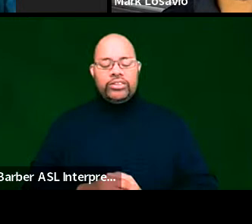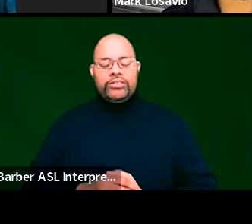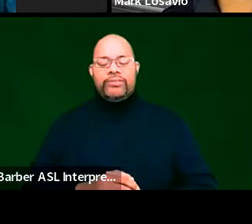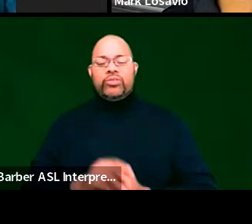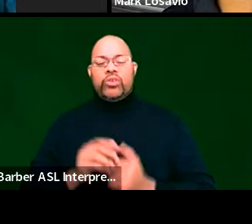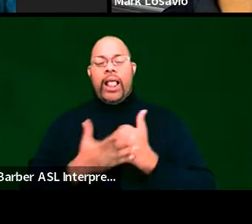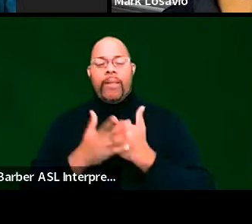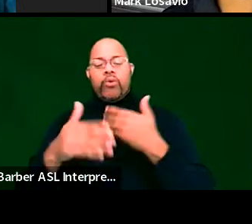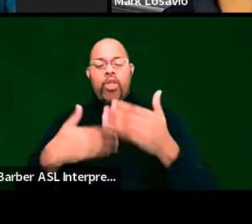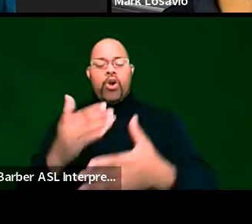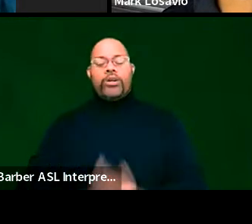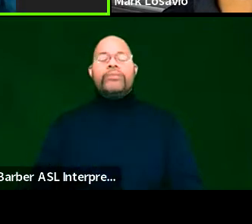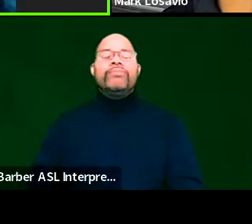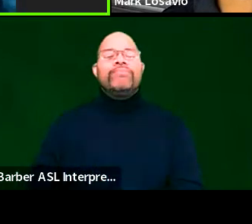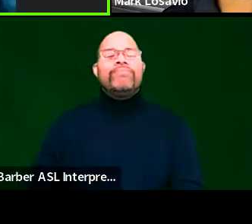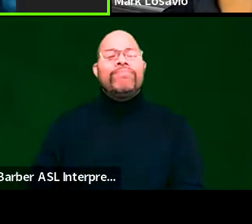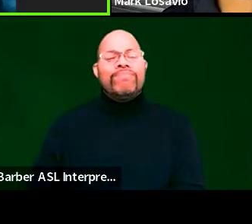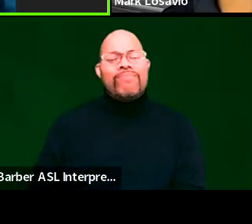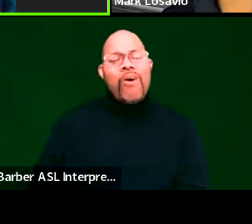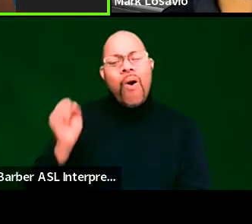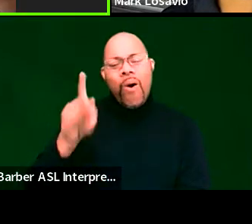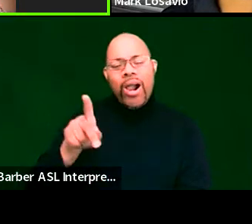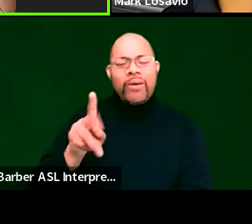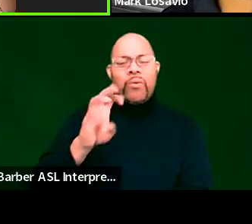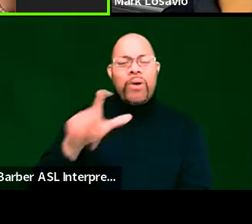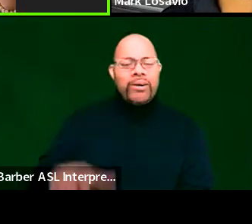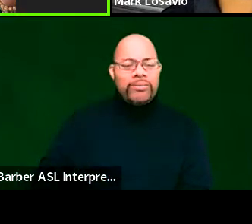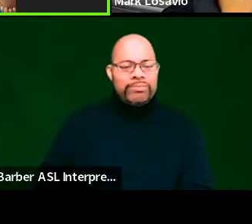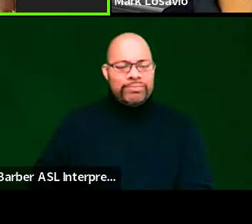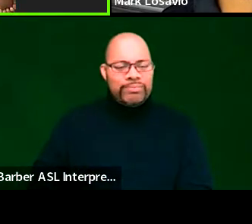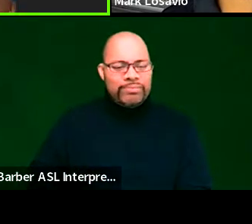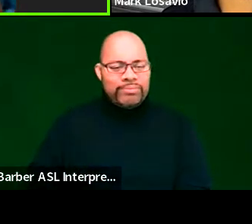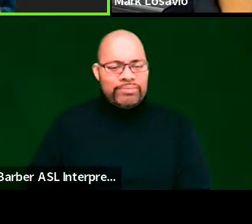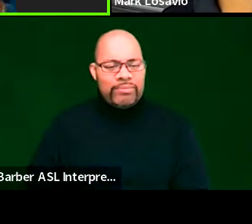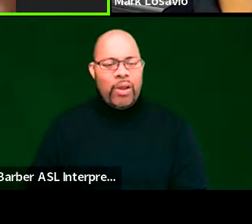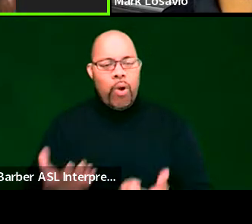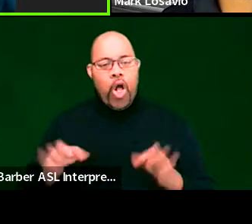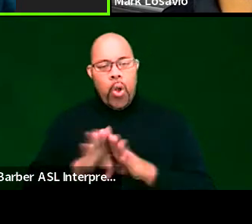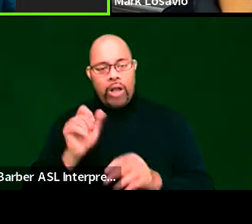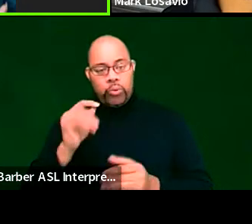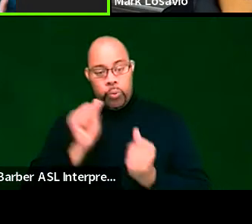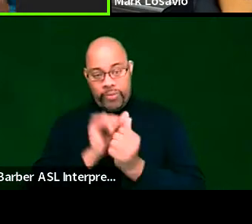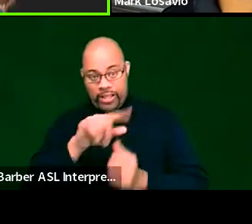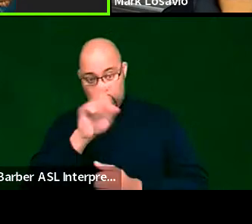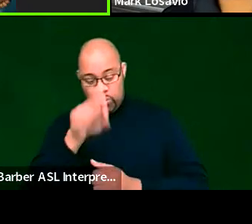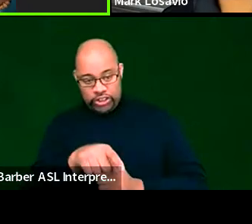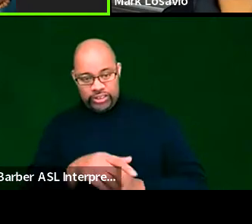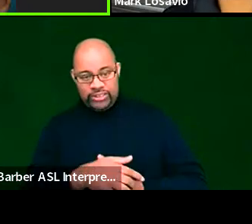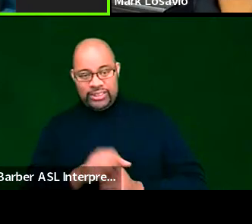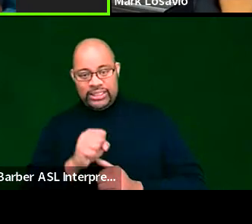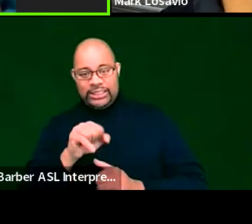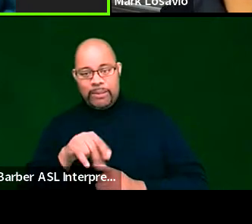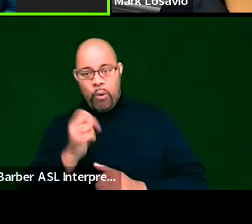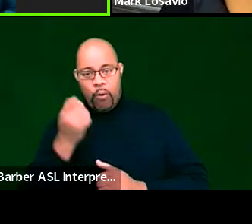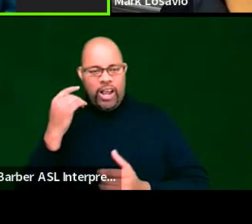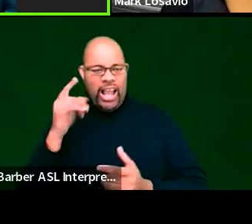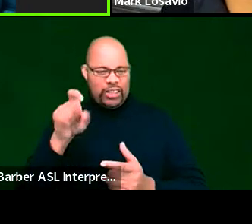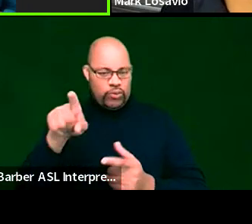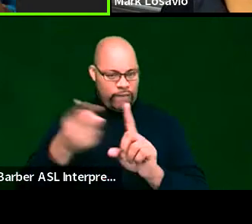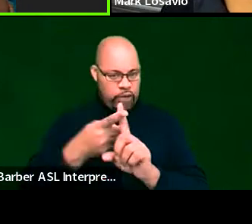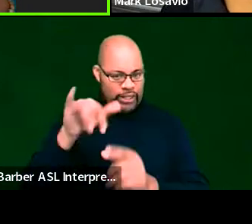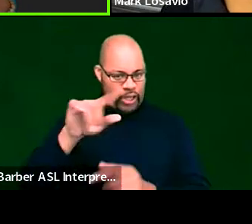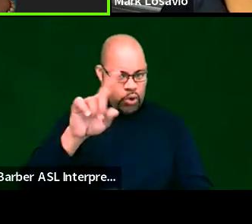to help you along. Okay. Well, I kind of want to close out with this question, Symone. I'm going to come to you for this